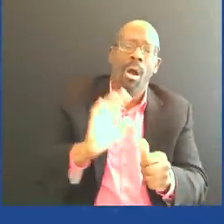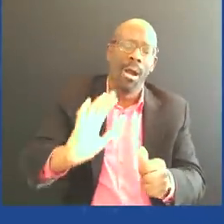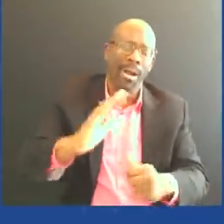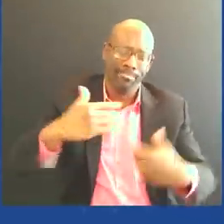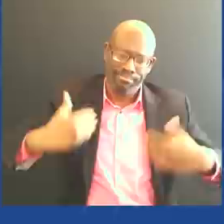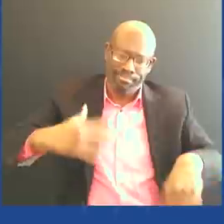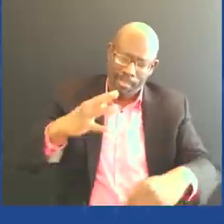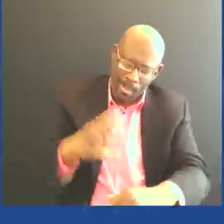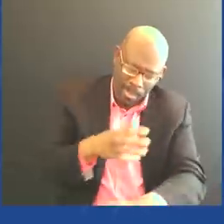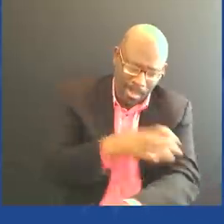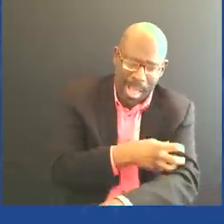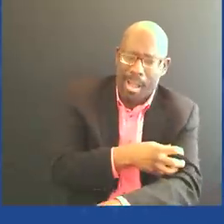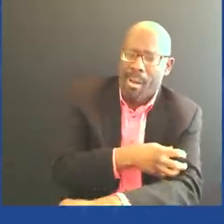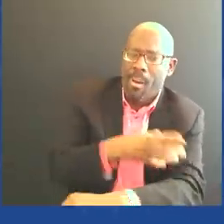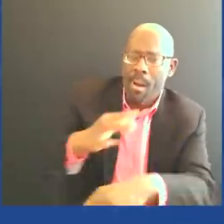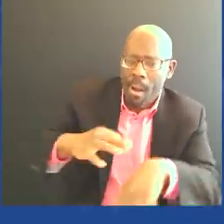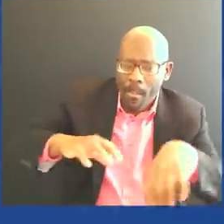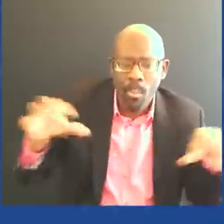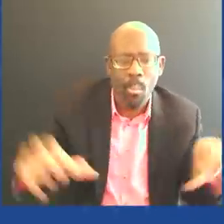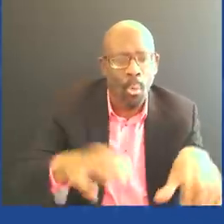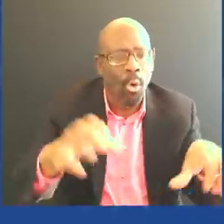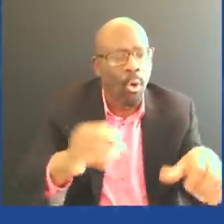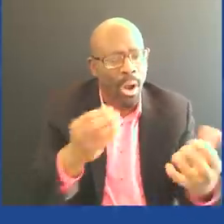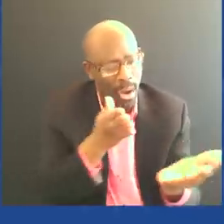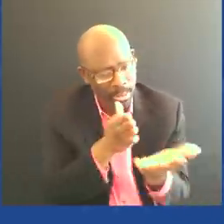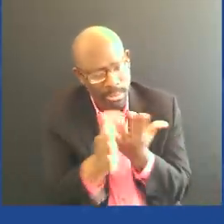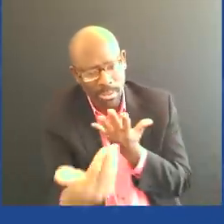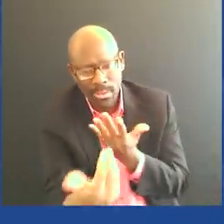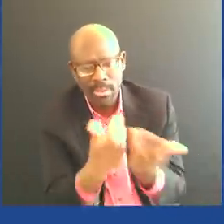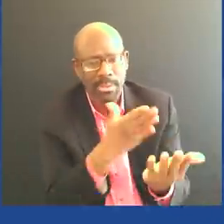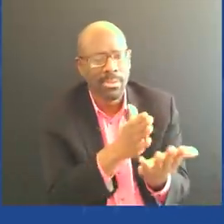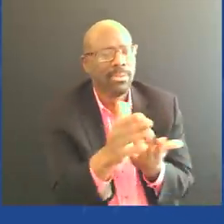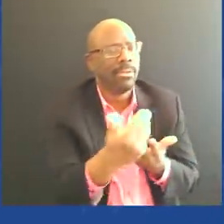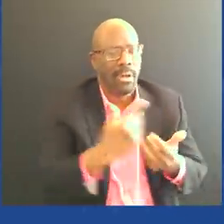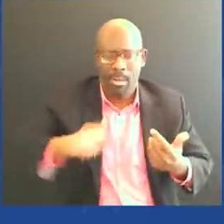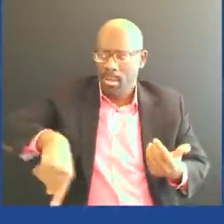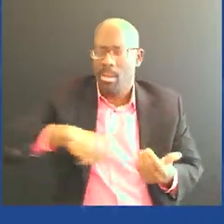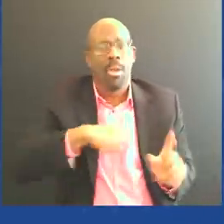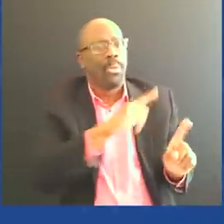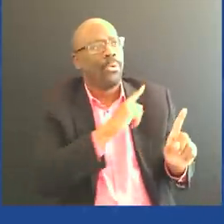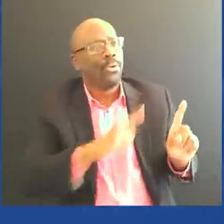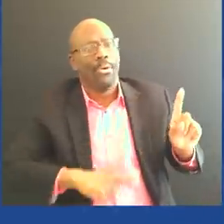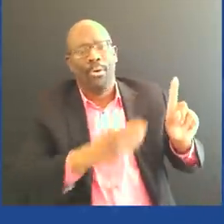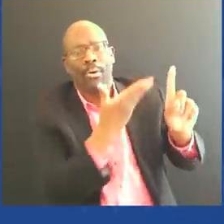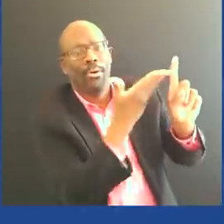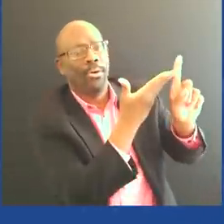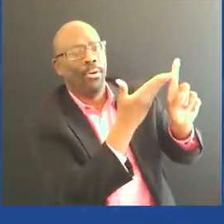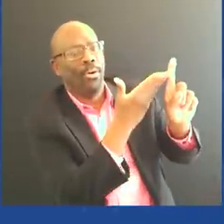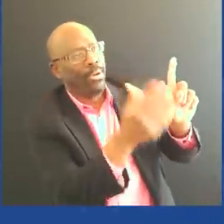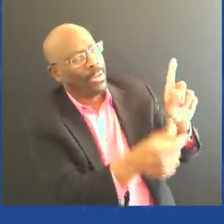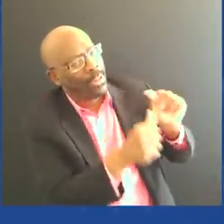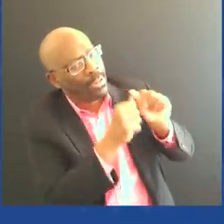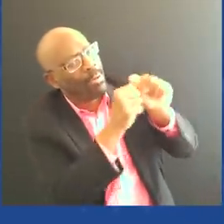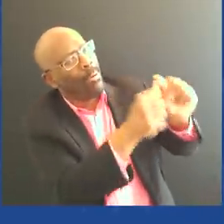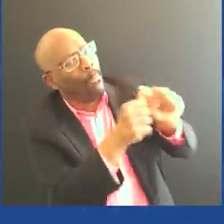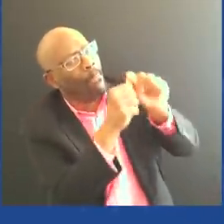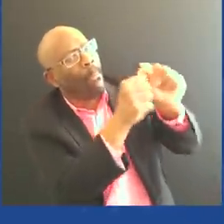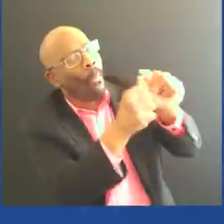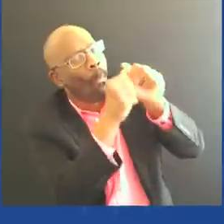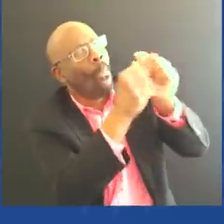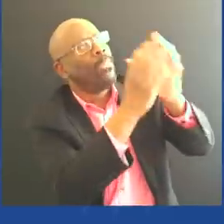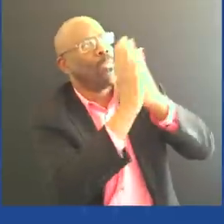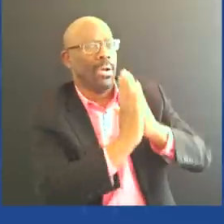us. And Lord, we continue to pray for